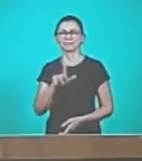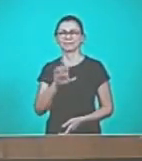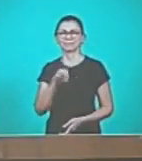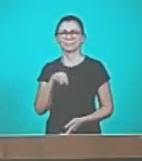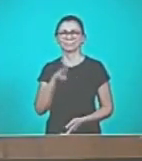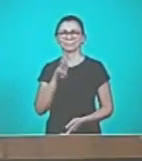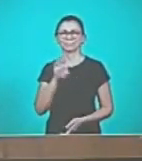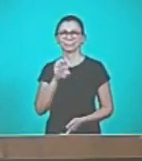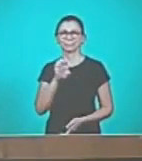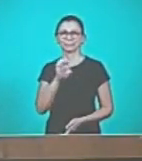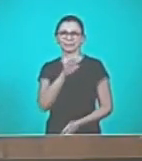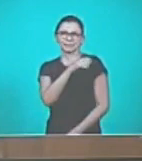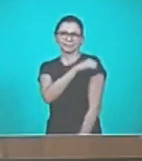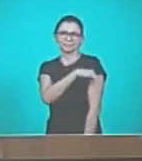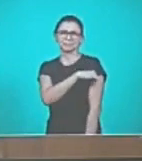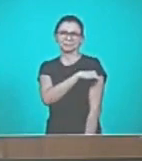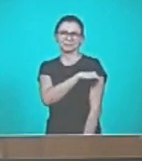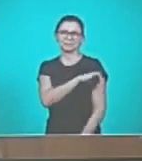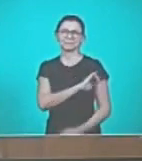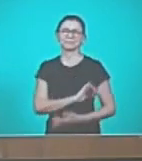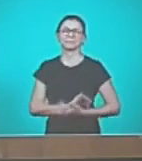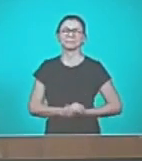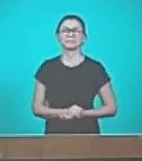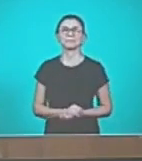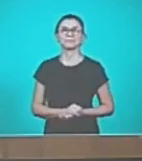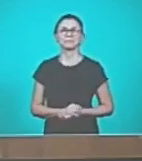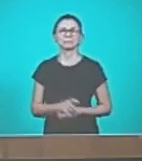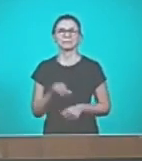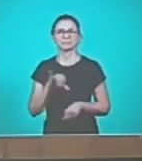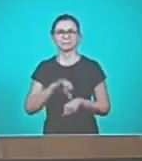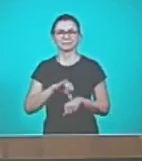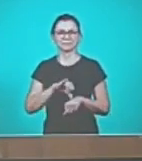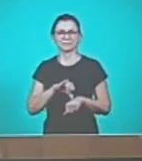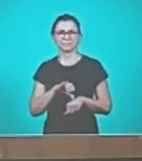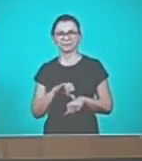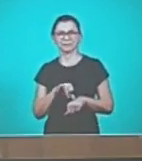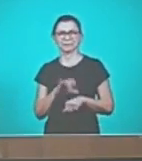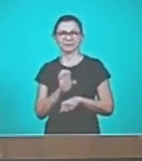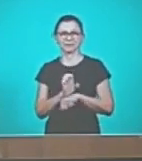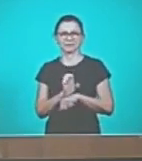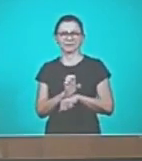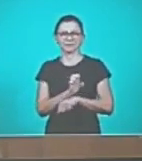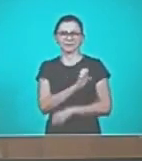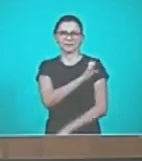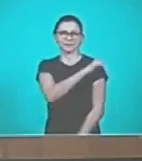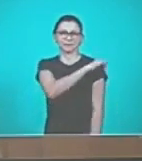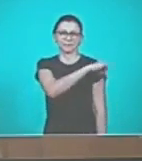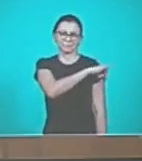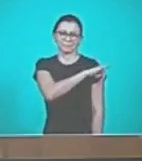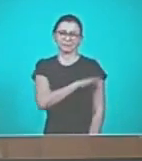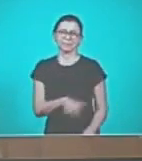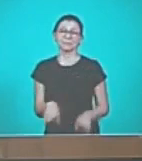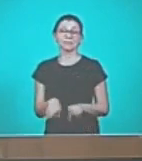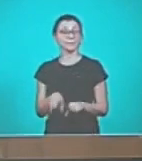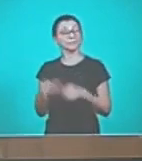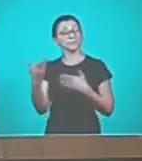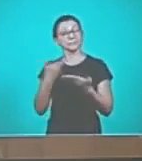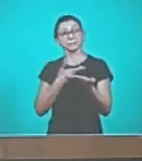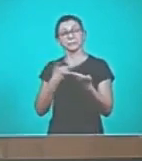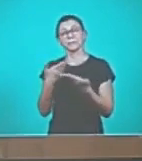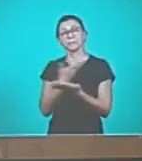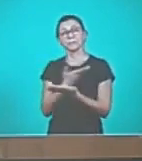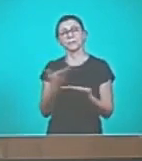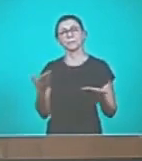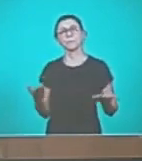Leme in the state of Rio de Janeiro, the Church of Leme in the city of Rio de Janeiro, capital of the state of Rio de Janeiro. We